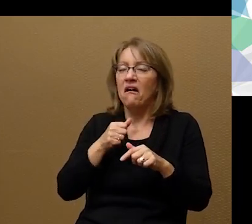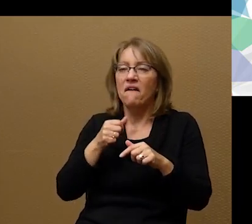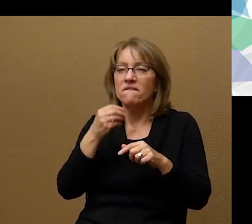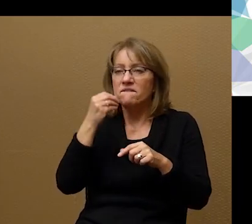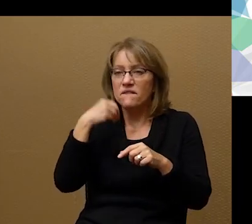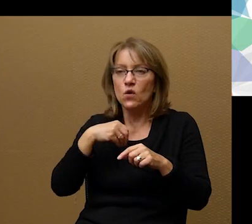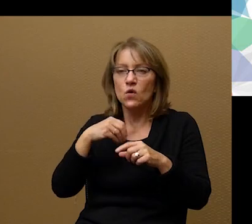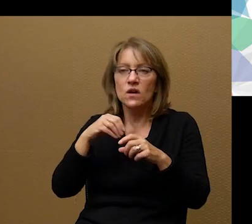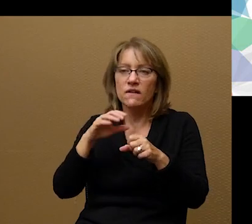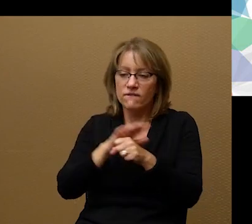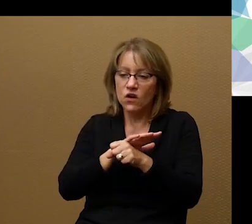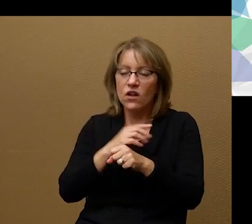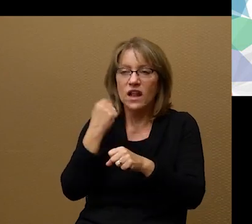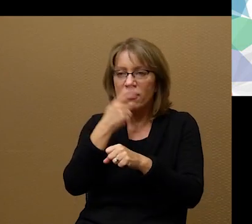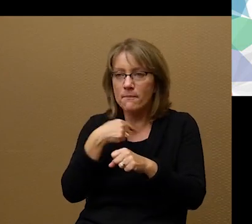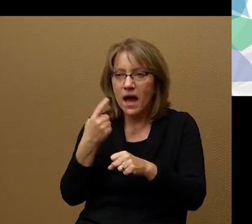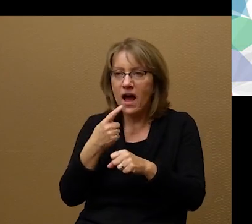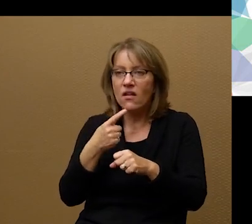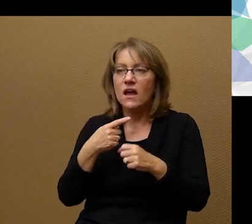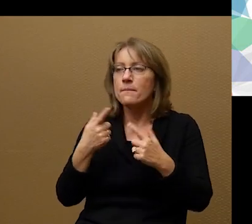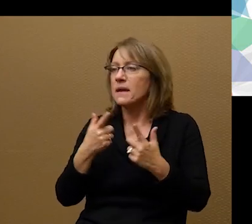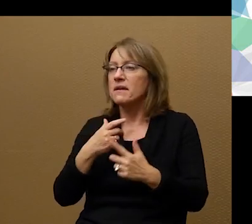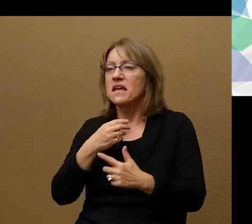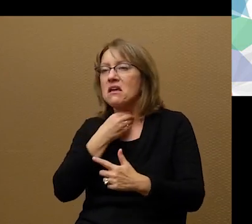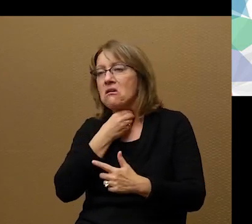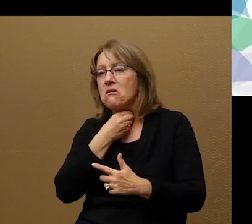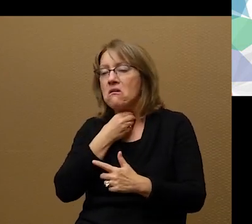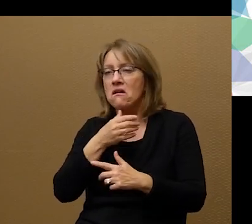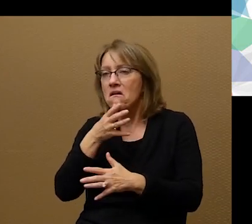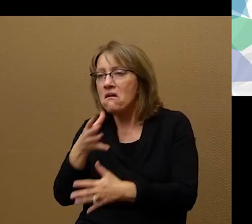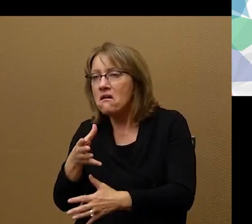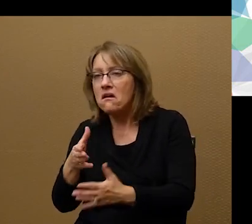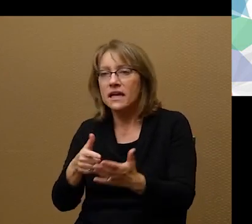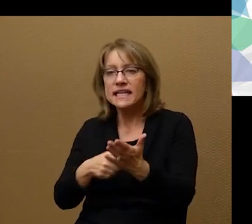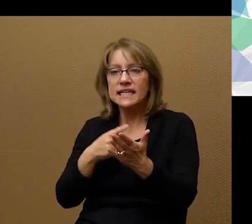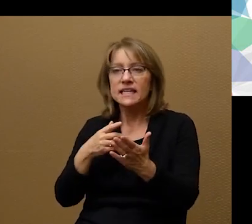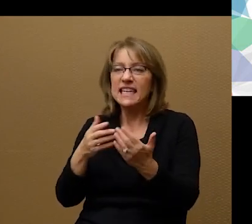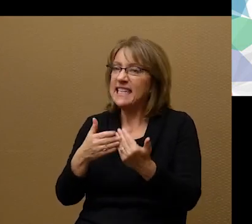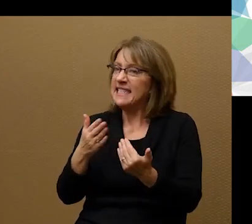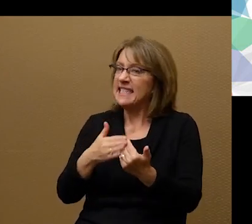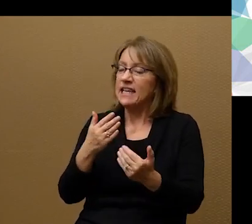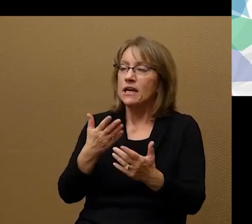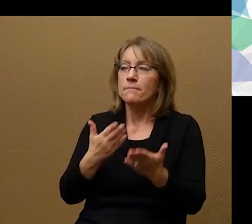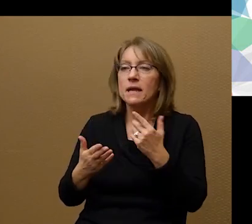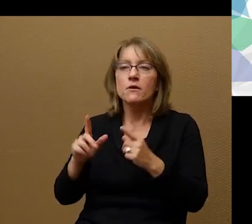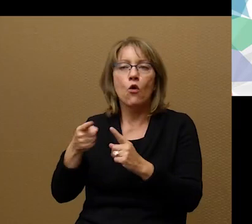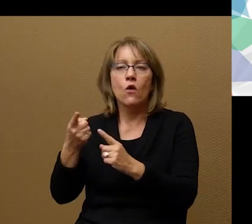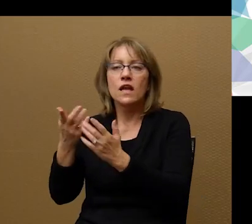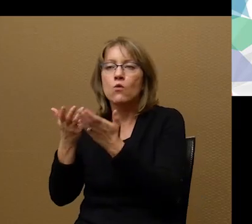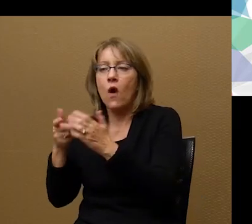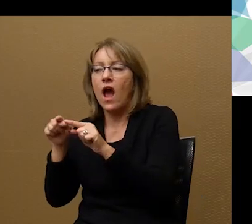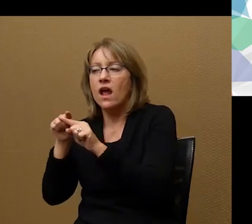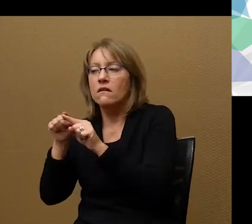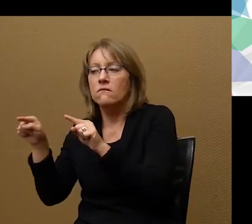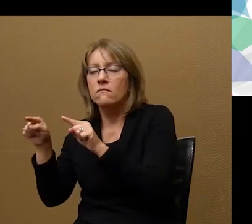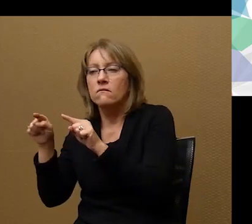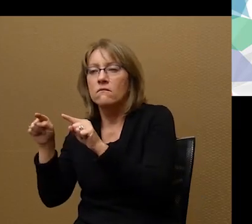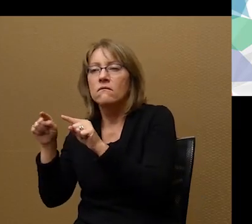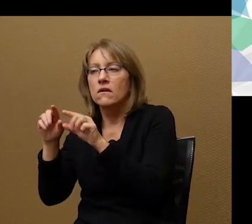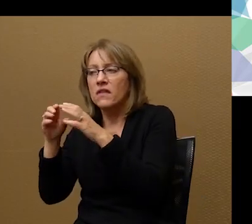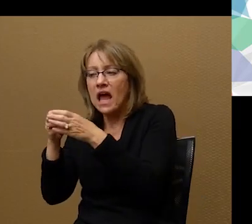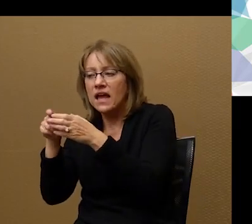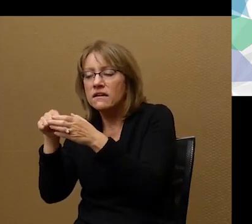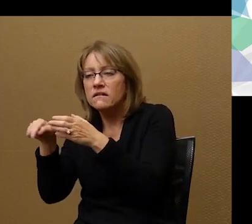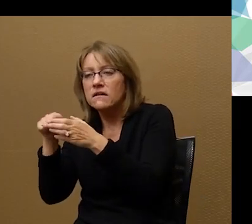mouth. They might gag or vomit easily, and they might only crave certain foods. So a lot